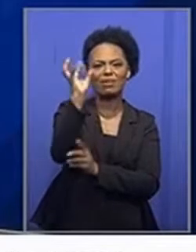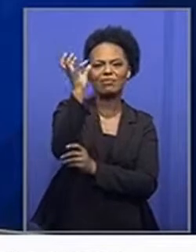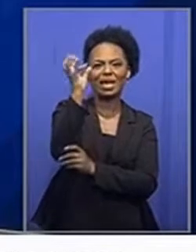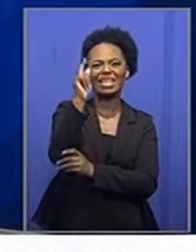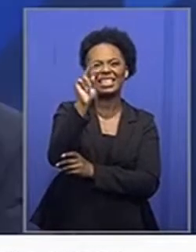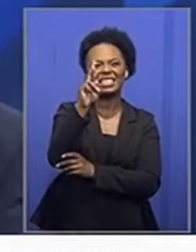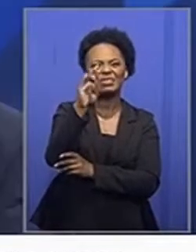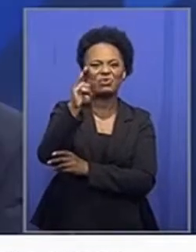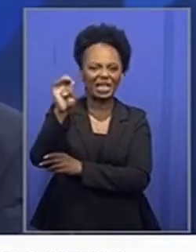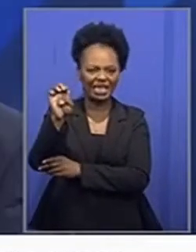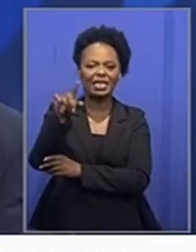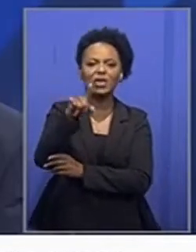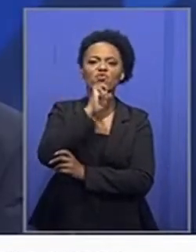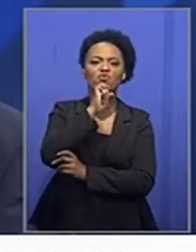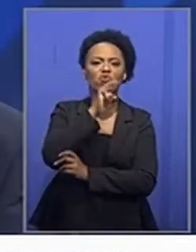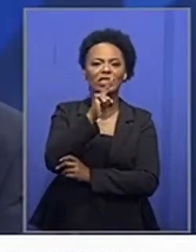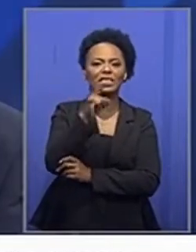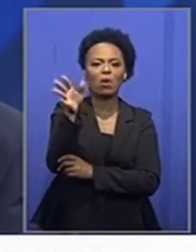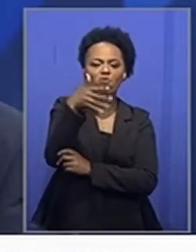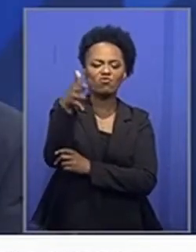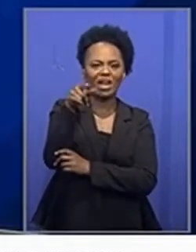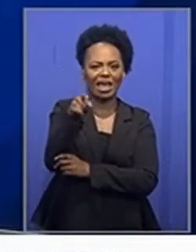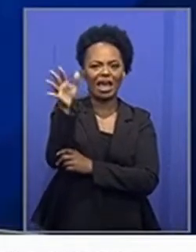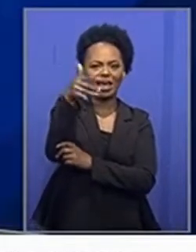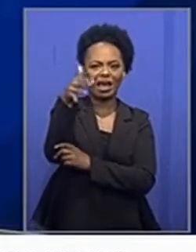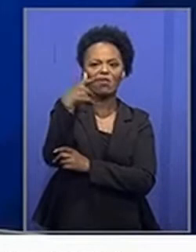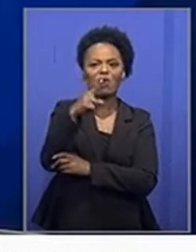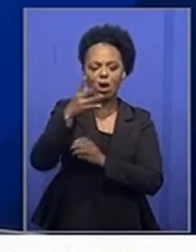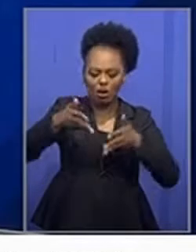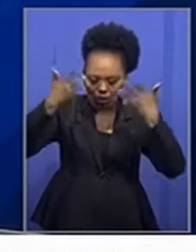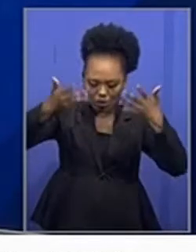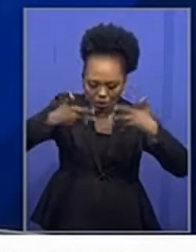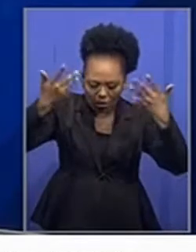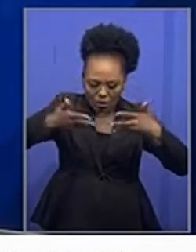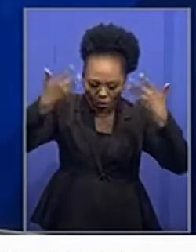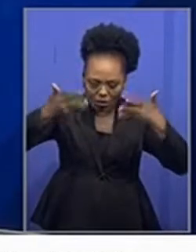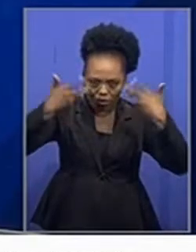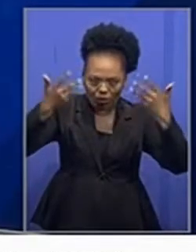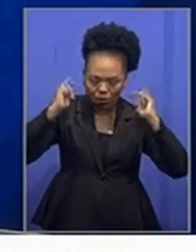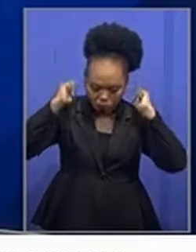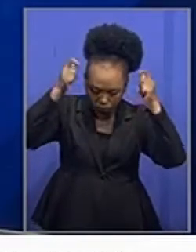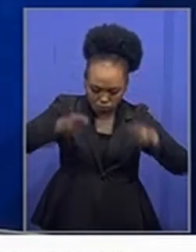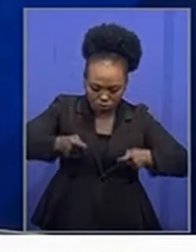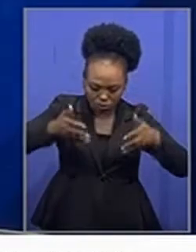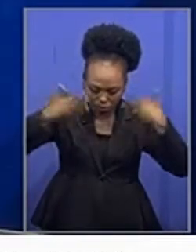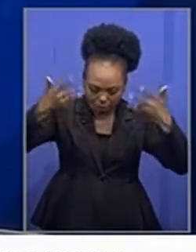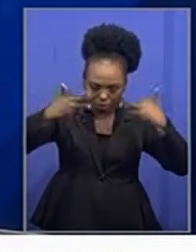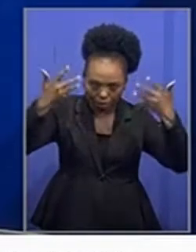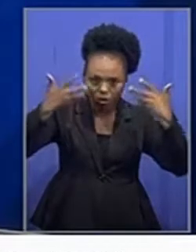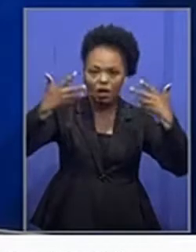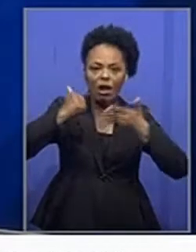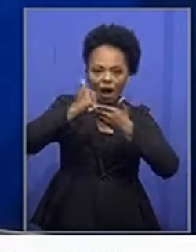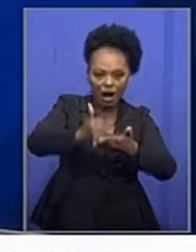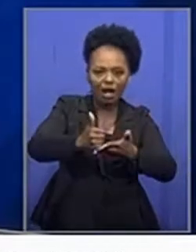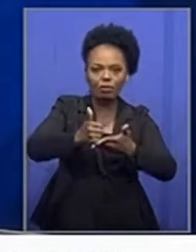trees usebenzisa makala awona khufutha that helps to assist in